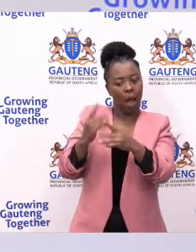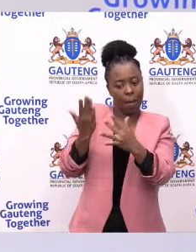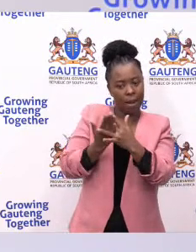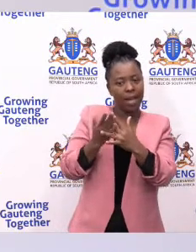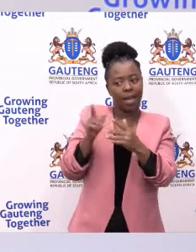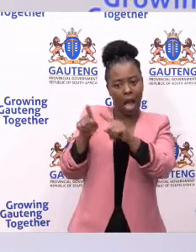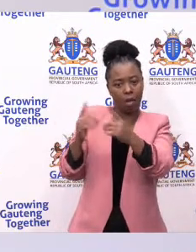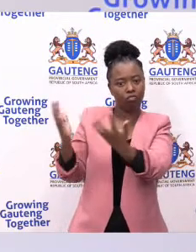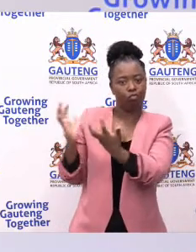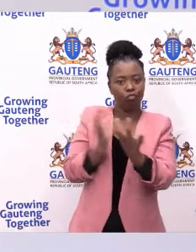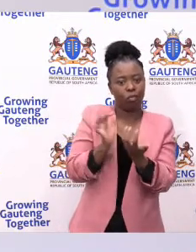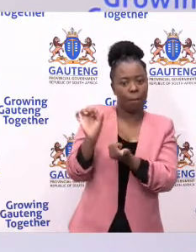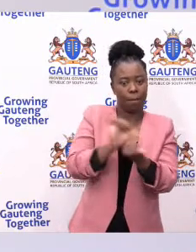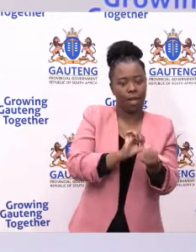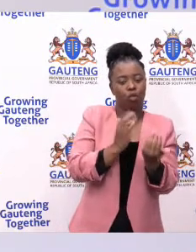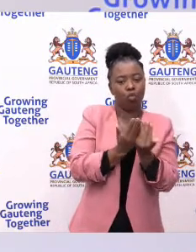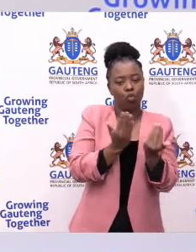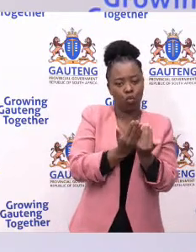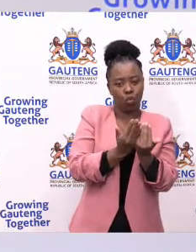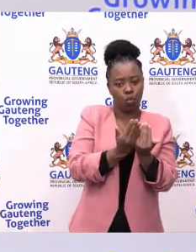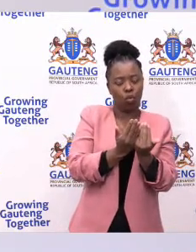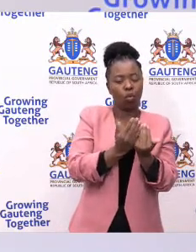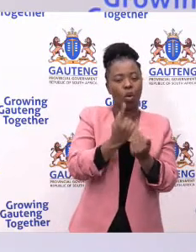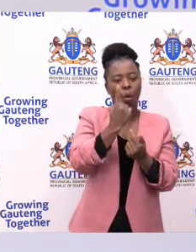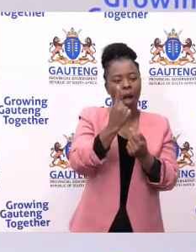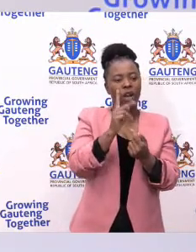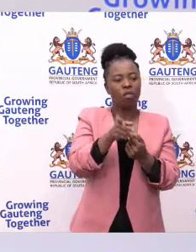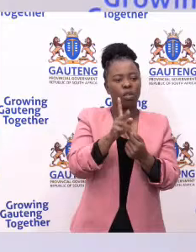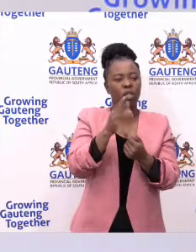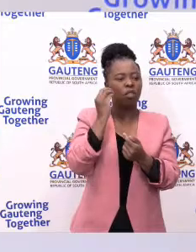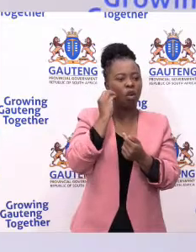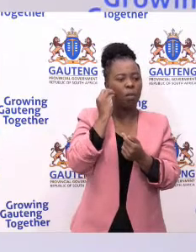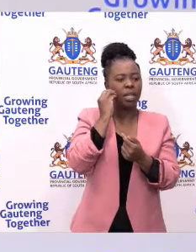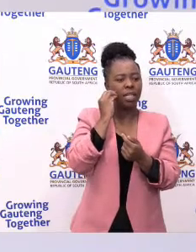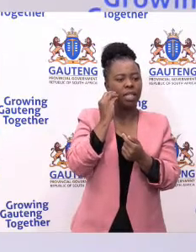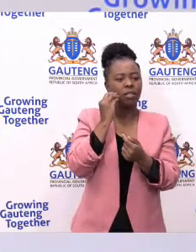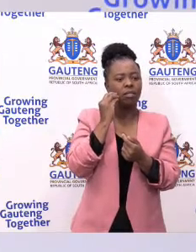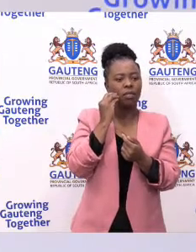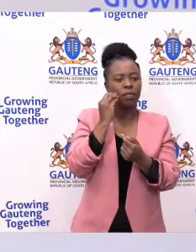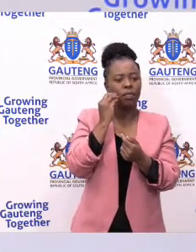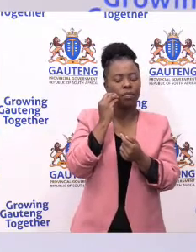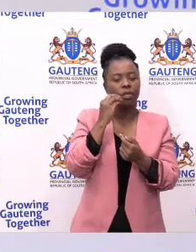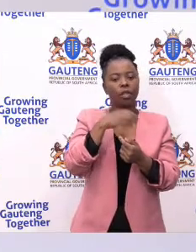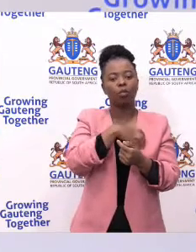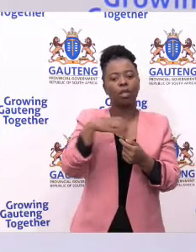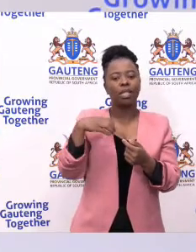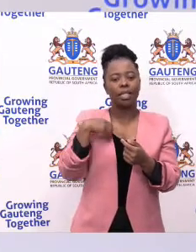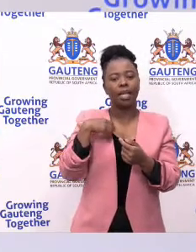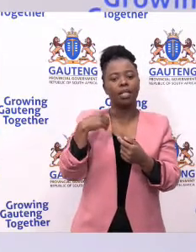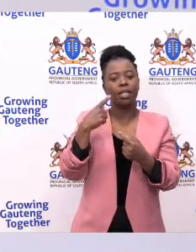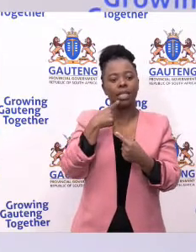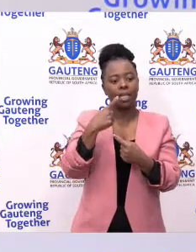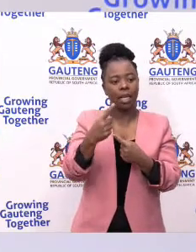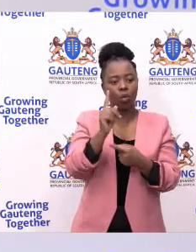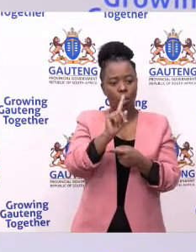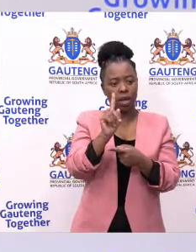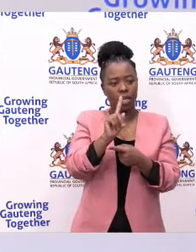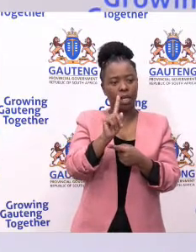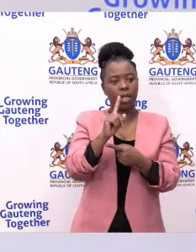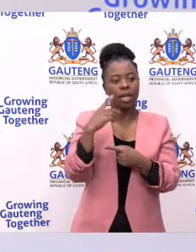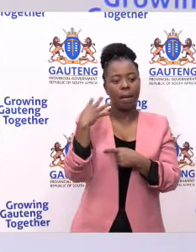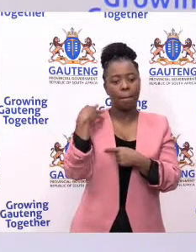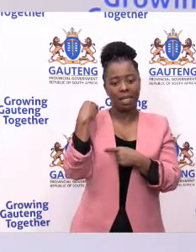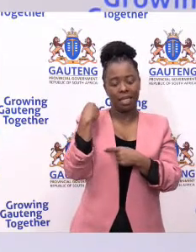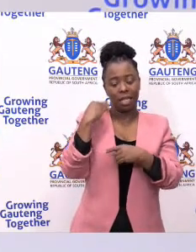returning. One other information that we have also received, while the President would have indicated that the Minister is going to give